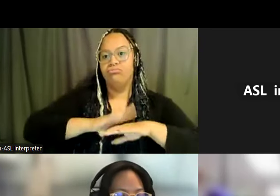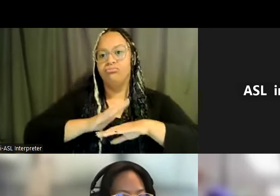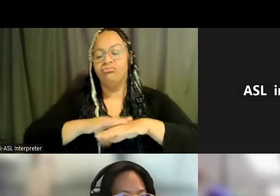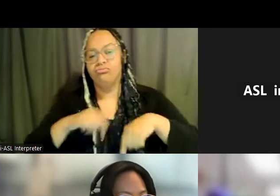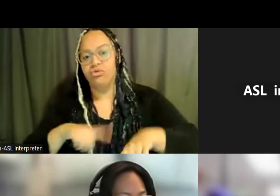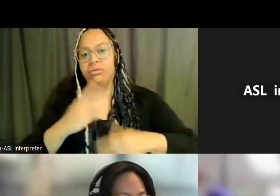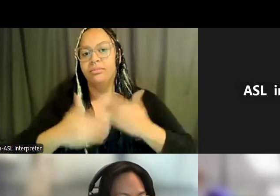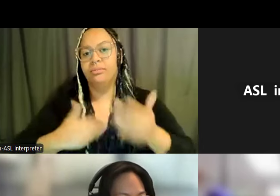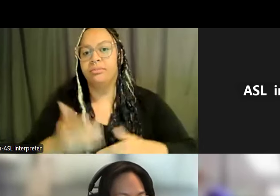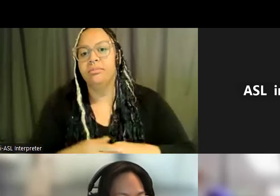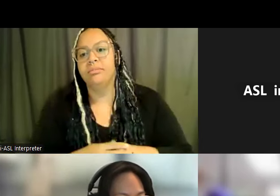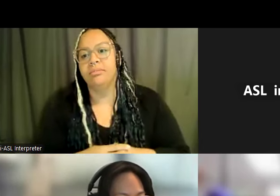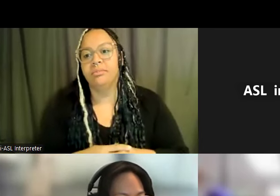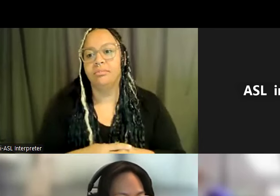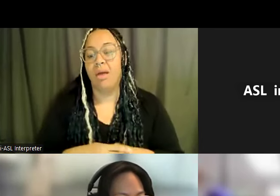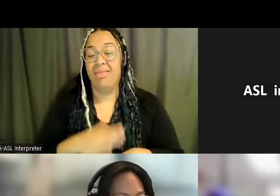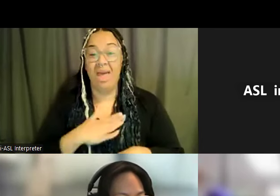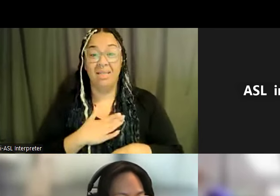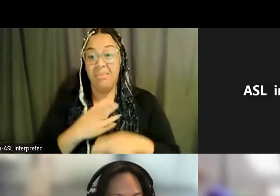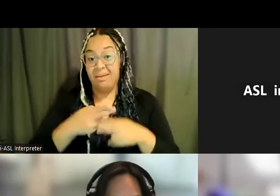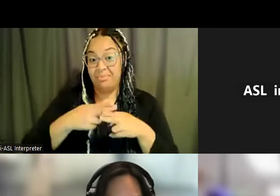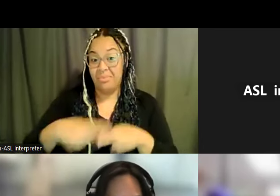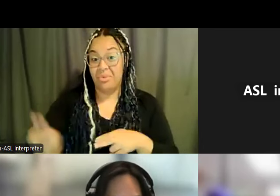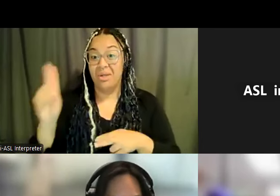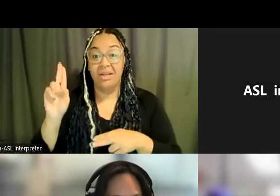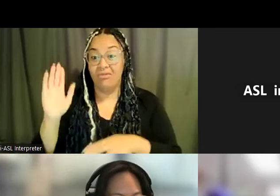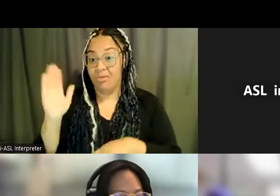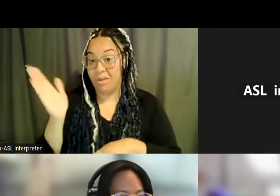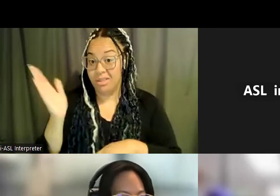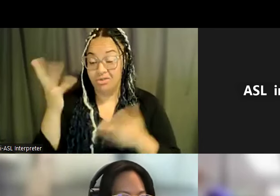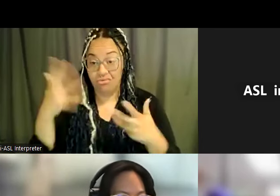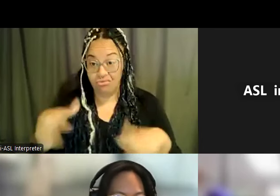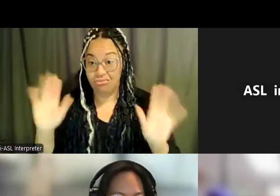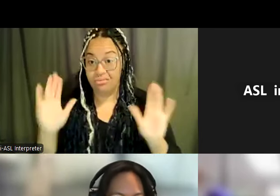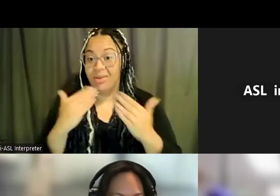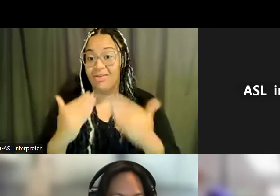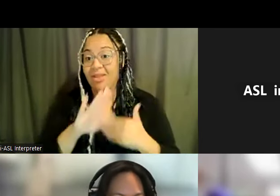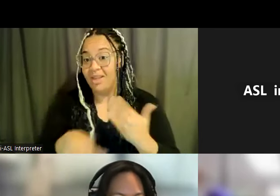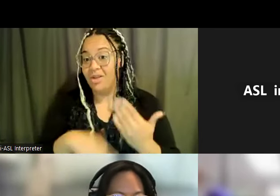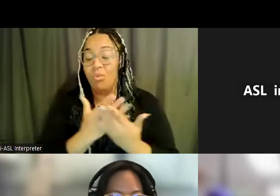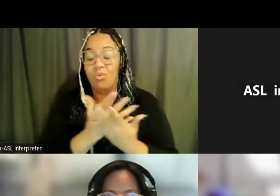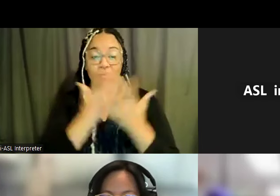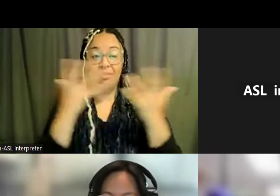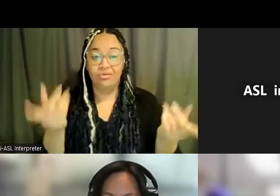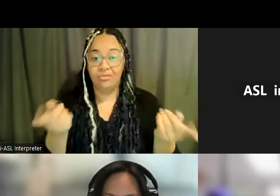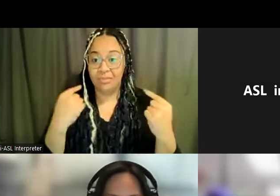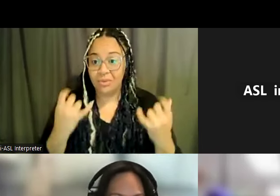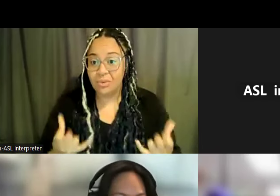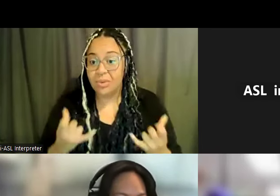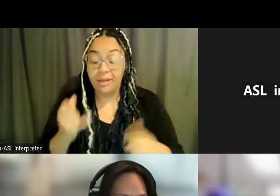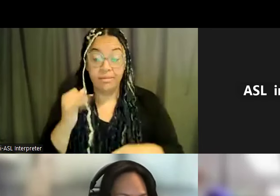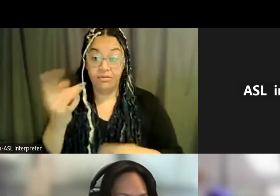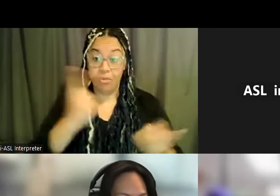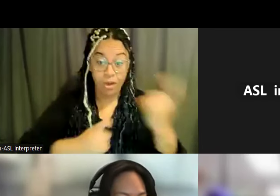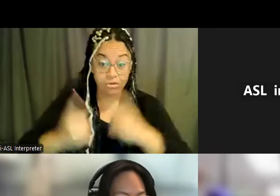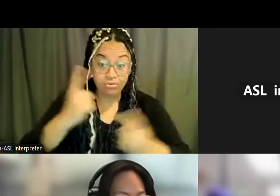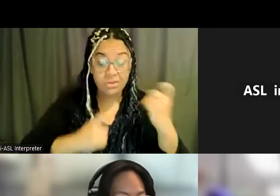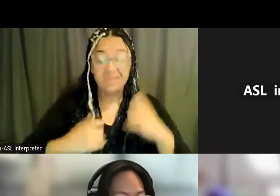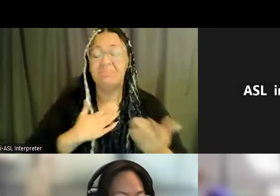And that is my very brief presentation. Thank you all for being here today. If you have questions,